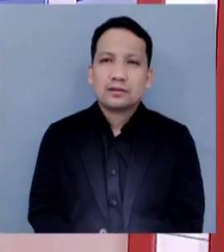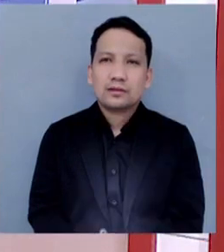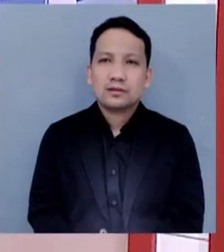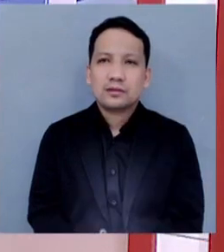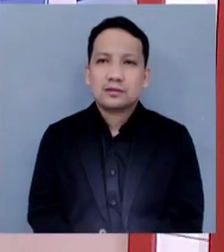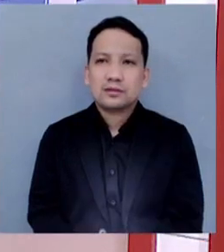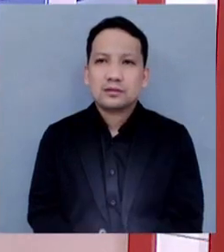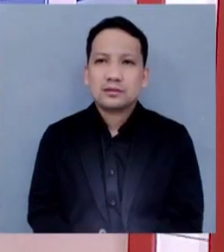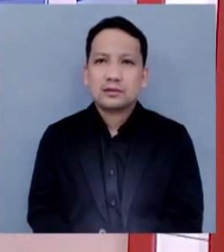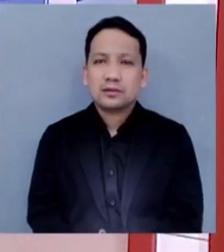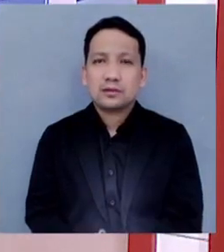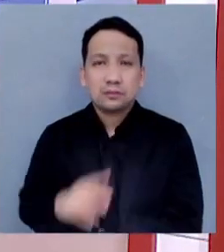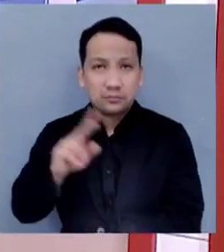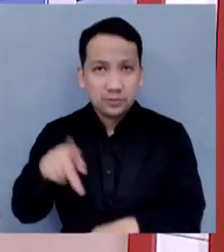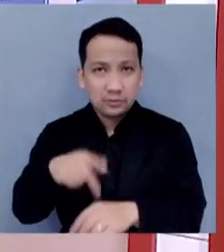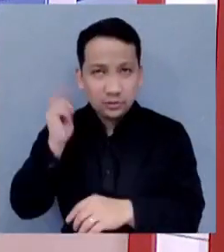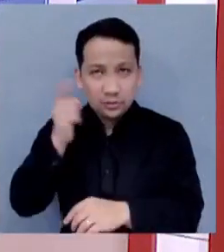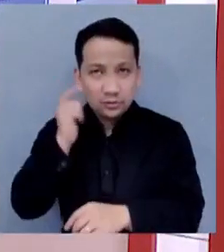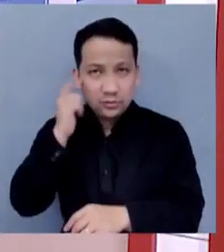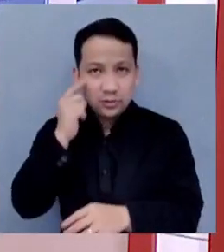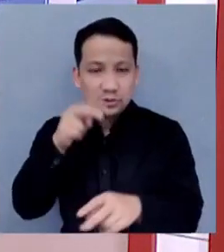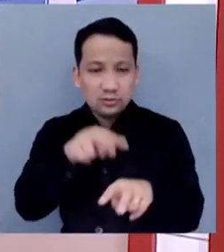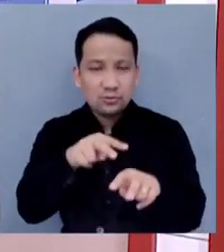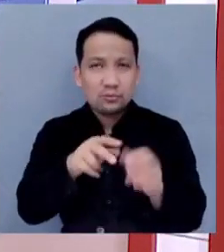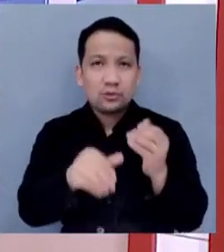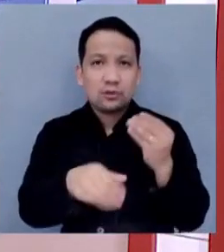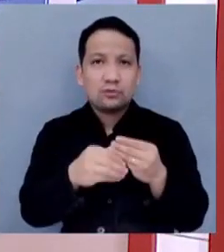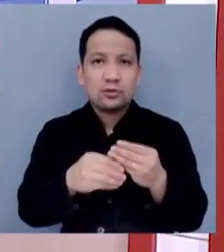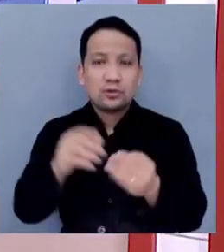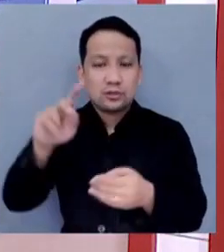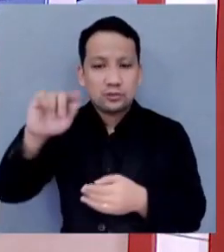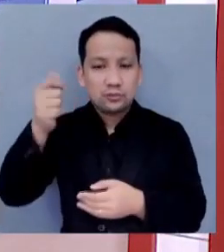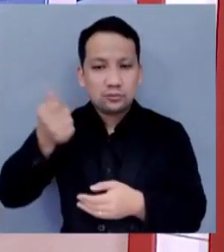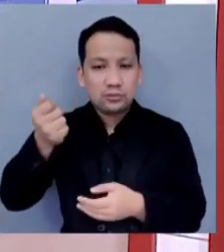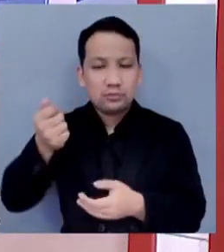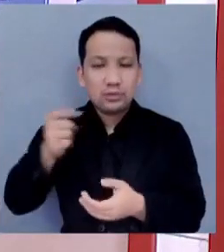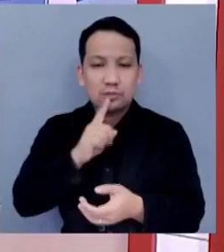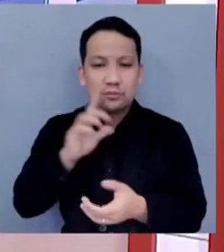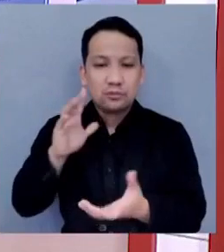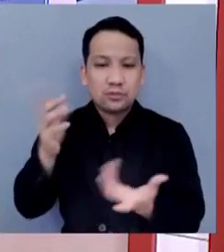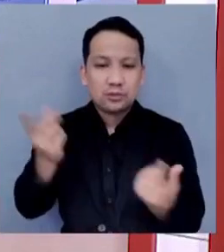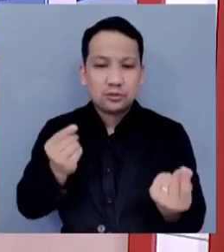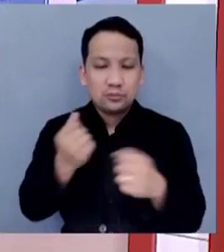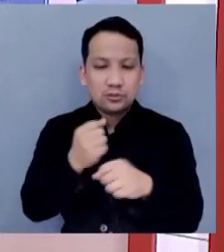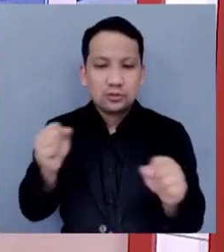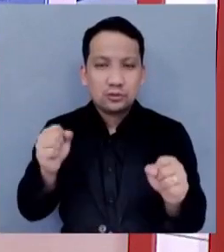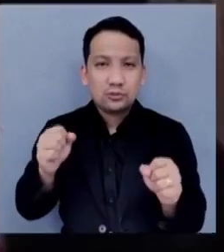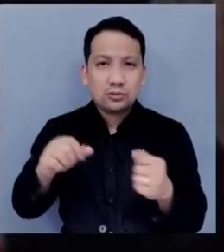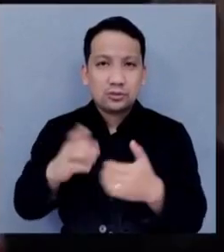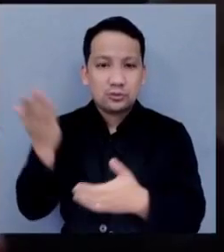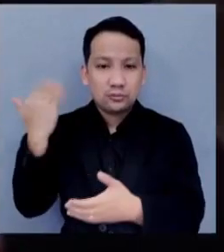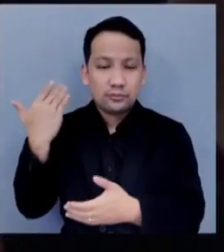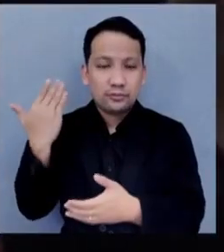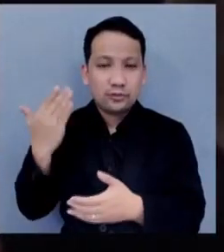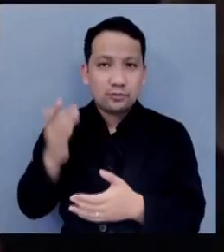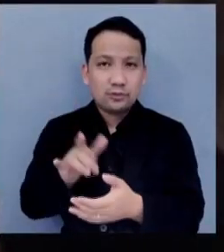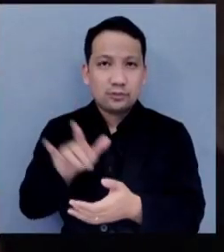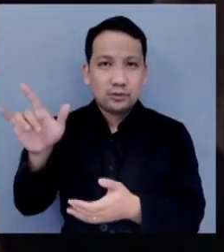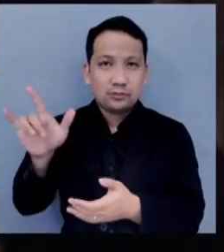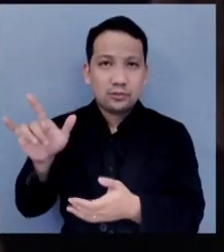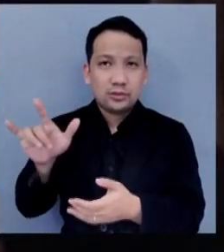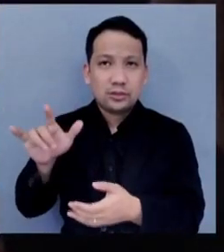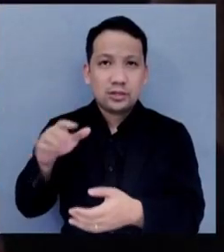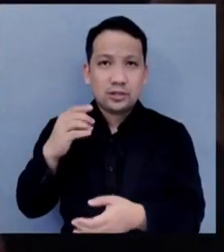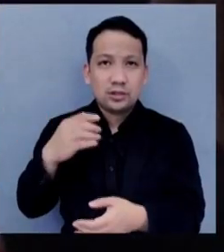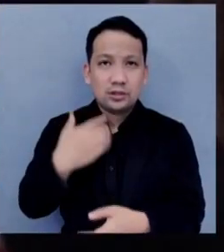The Philippine government vows to monitor the progress of investment pledges secured by President Marcos in his recent overseas trips. Marcos earlier